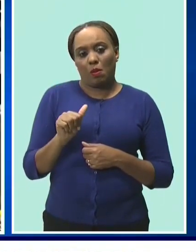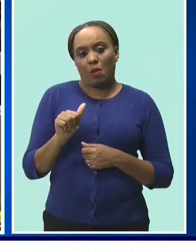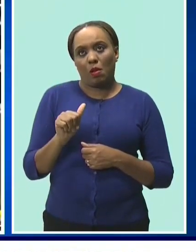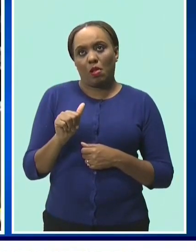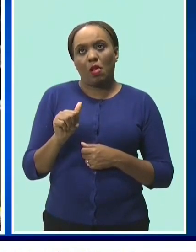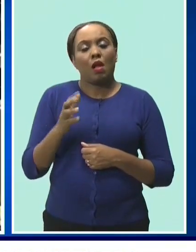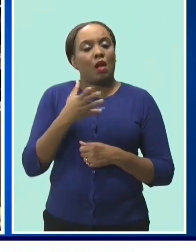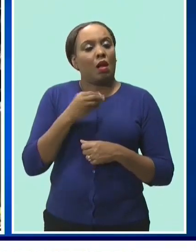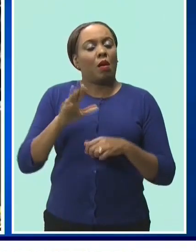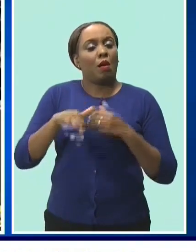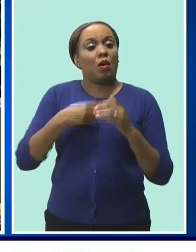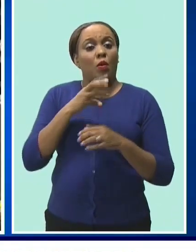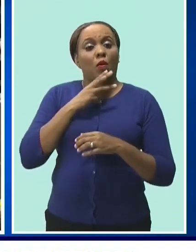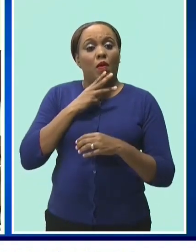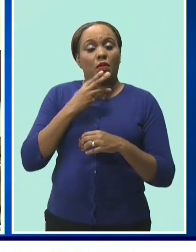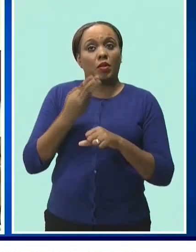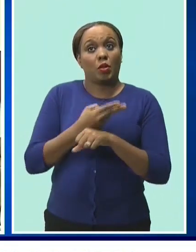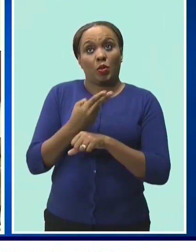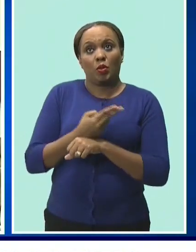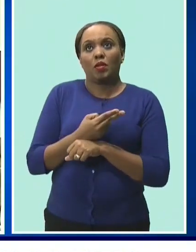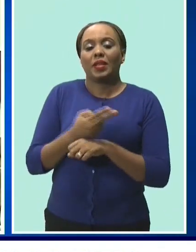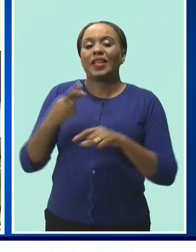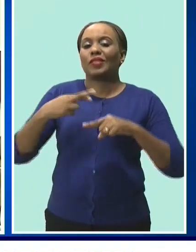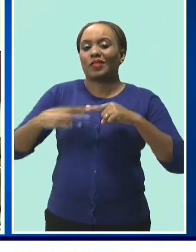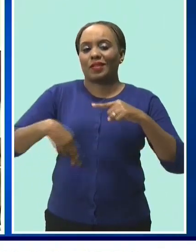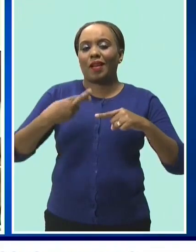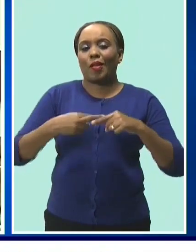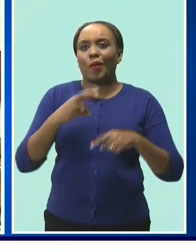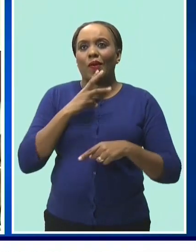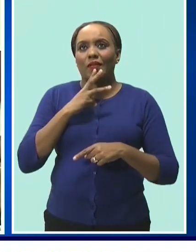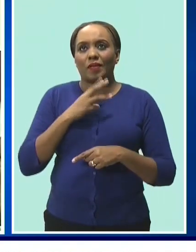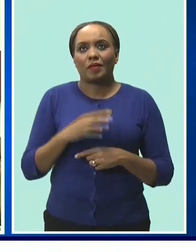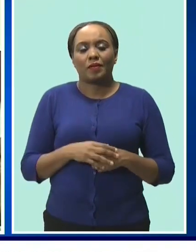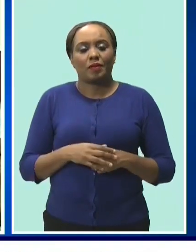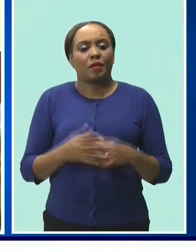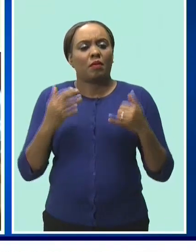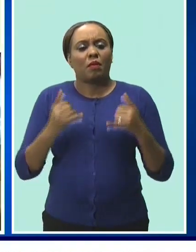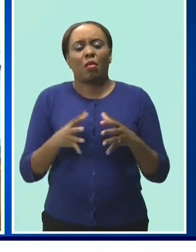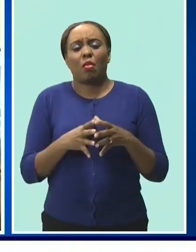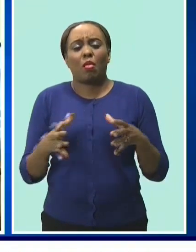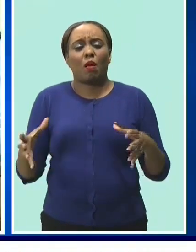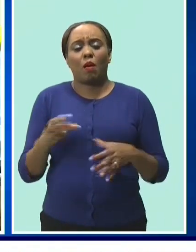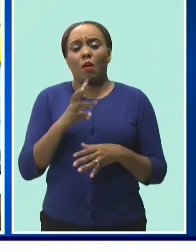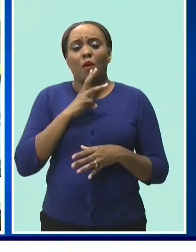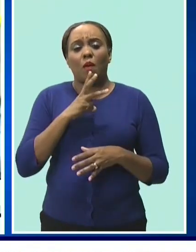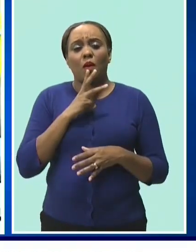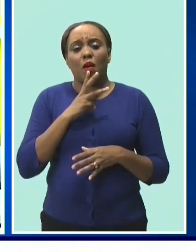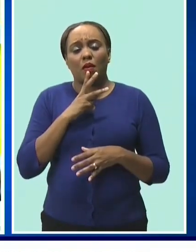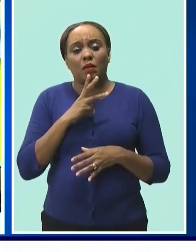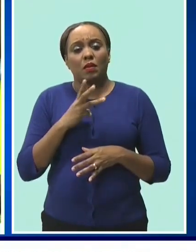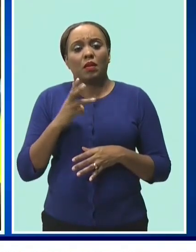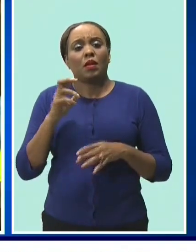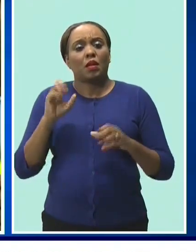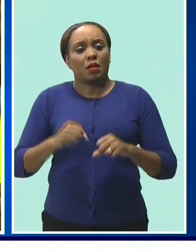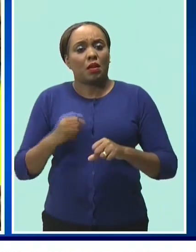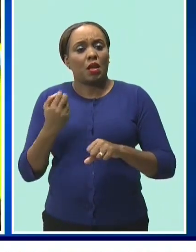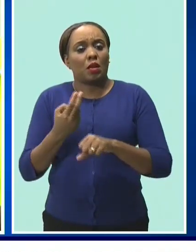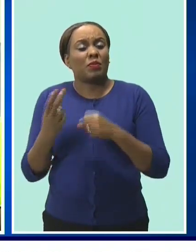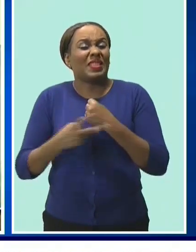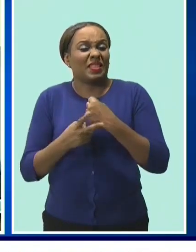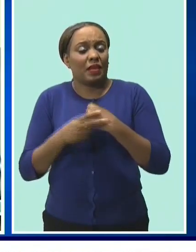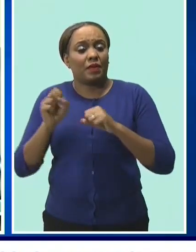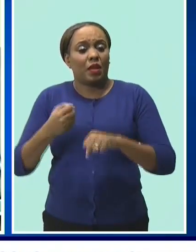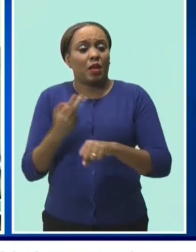bottling plant is recycled. Right now we produce 8,000 gallons of wastewater that can be used for useful purposes within